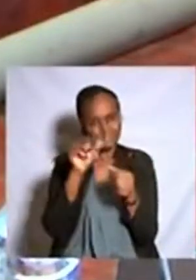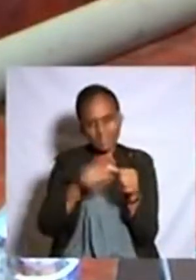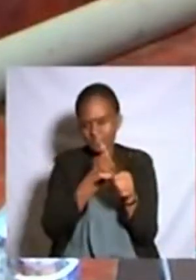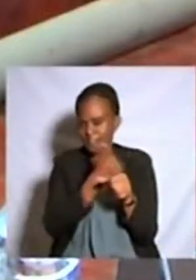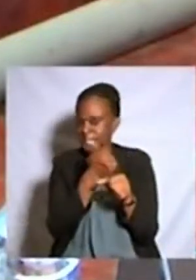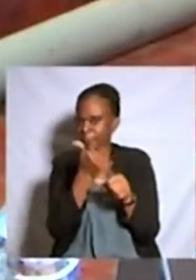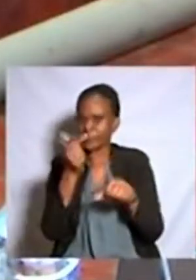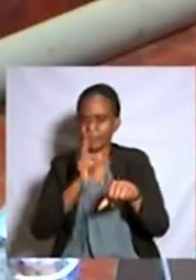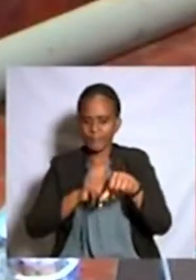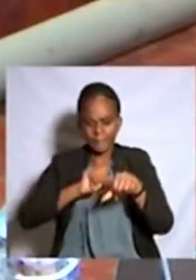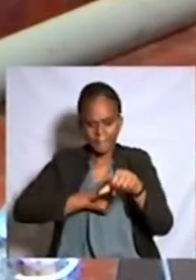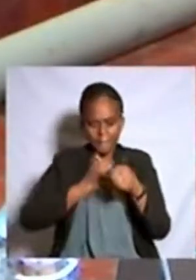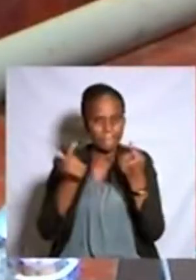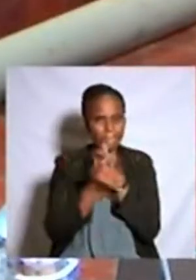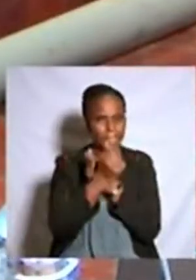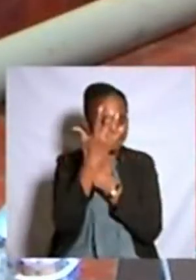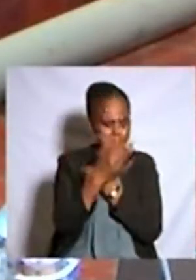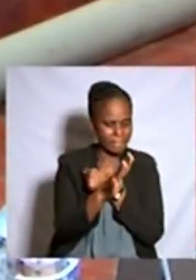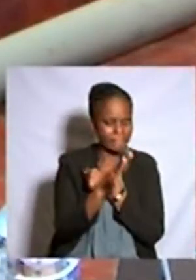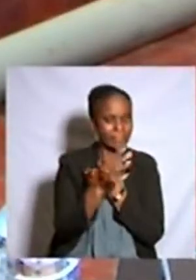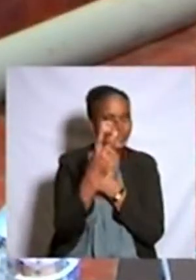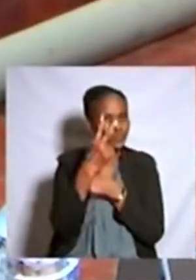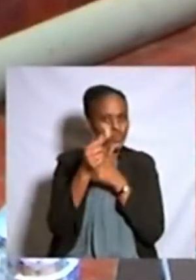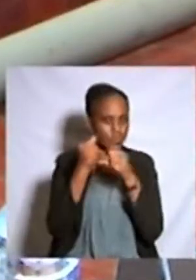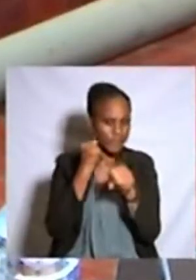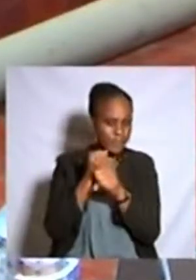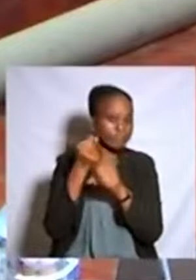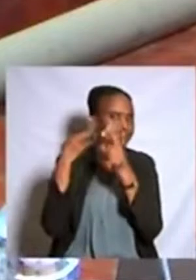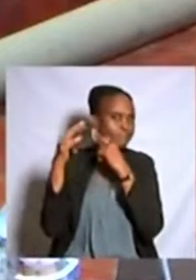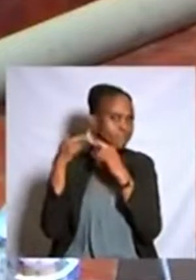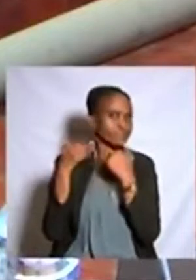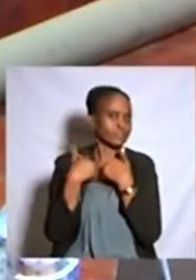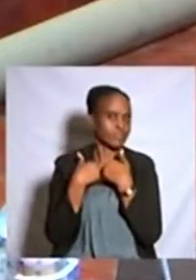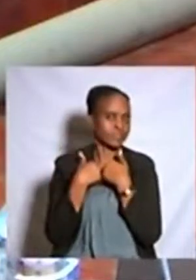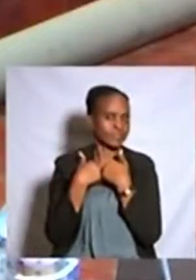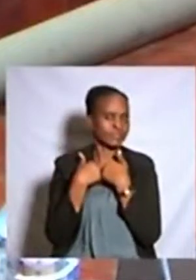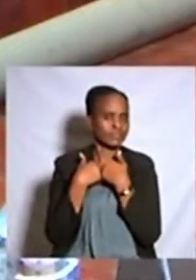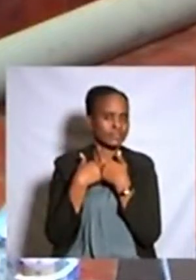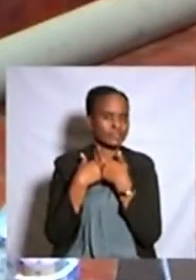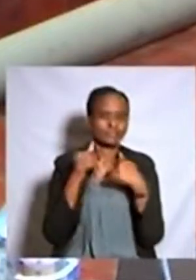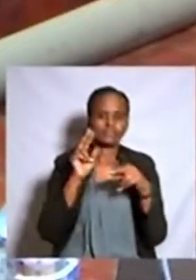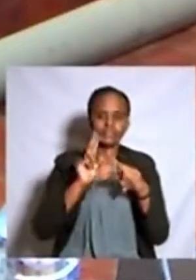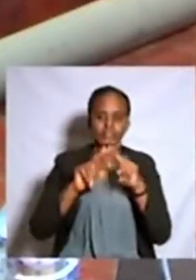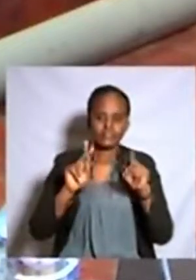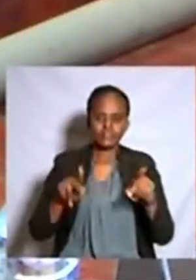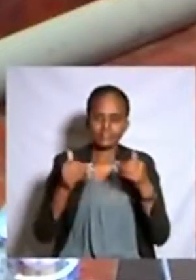time, they are normally revised every 2 years. Having said that, Chair, the